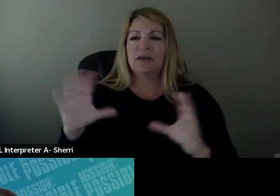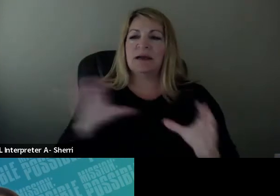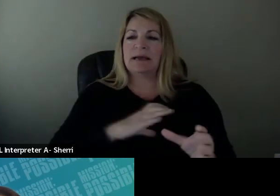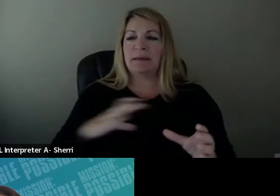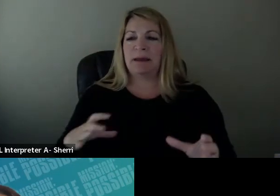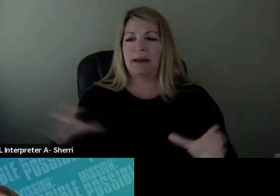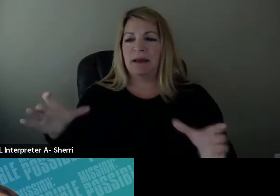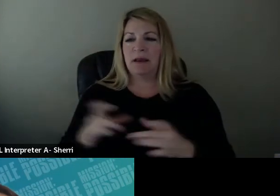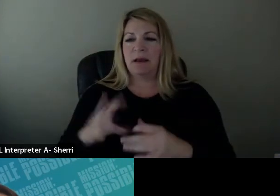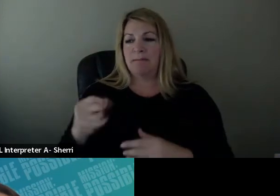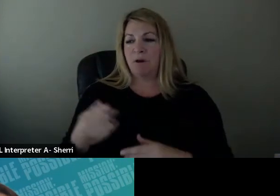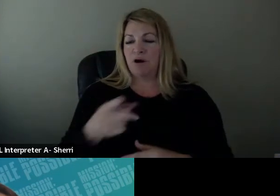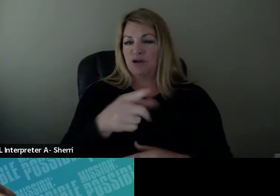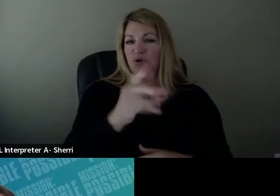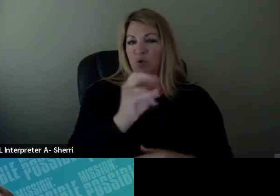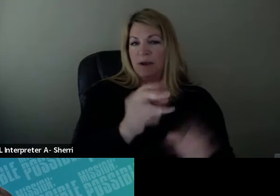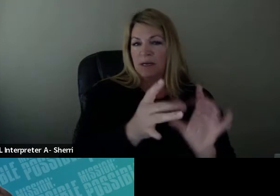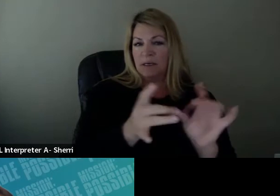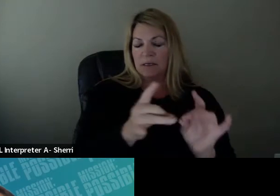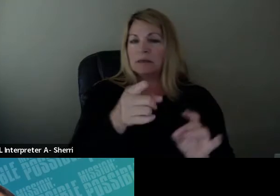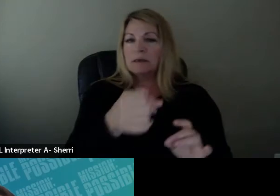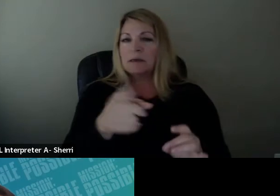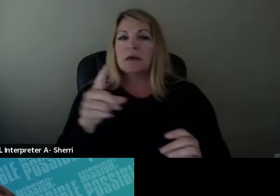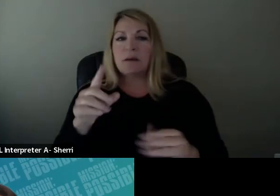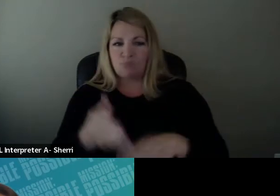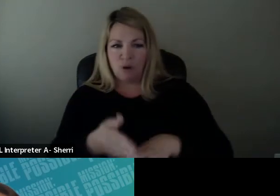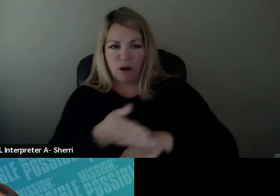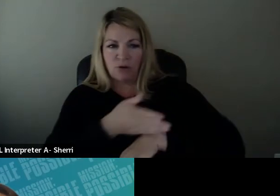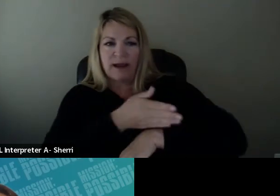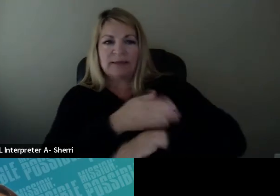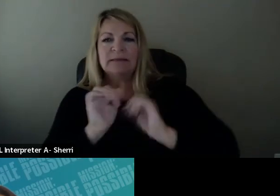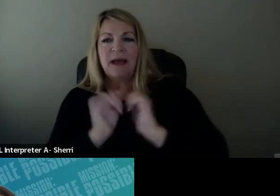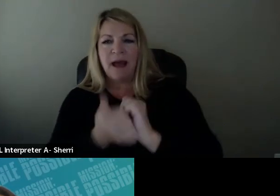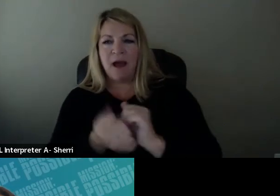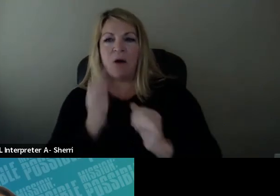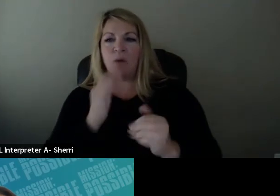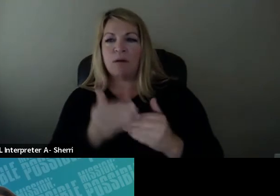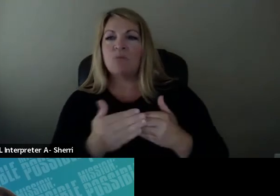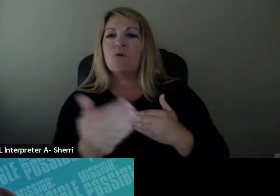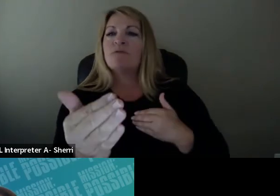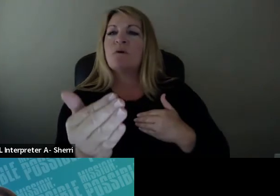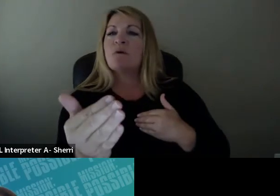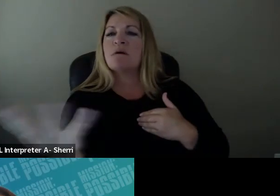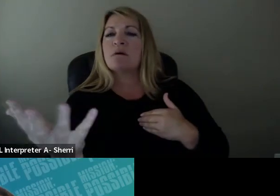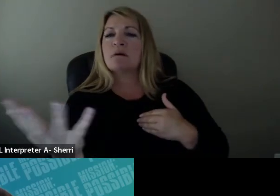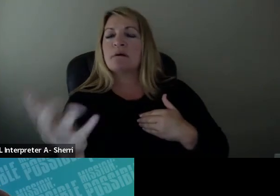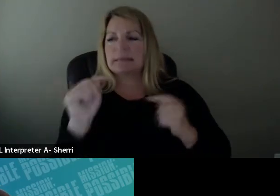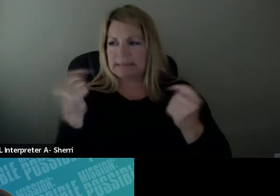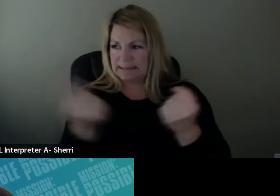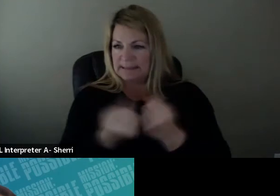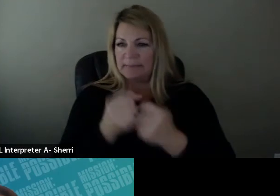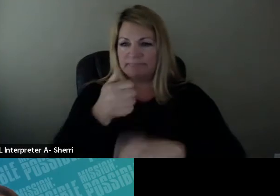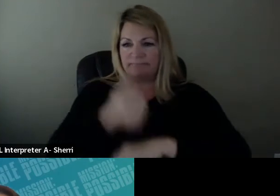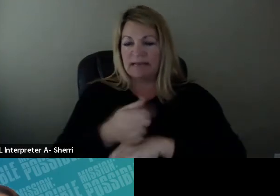which Gwen alluded, led to significant progress on how we are going to move forward. The team was composed of